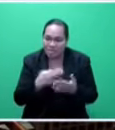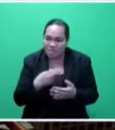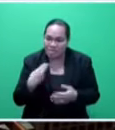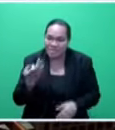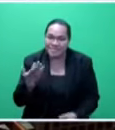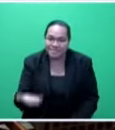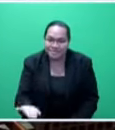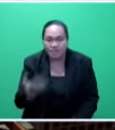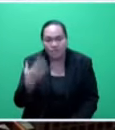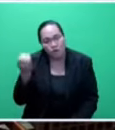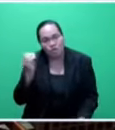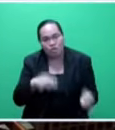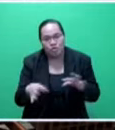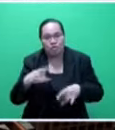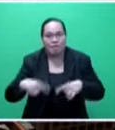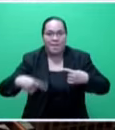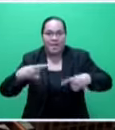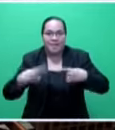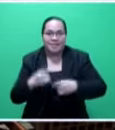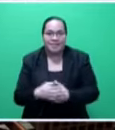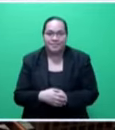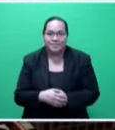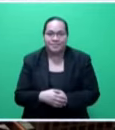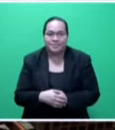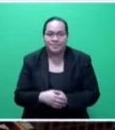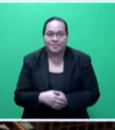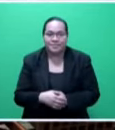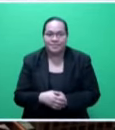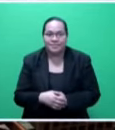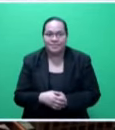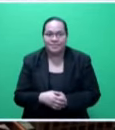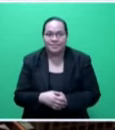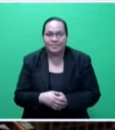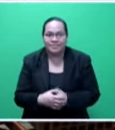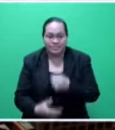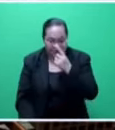his contribution to the debate. Honourable